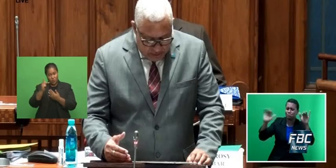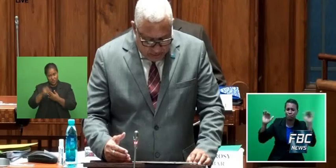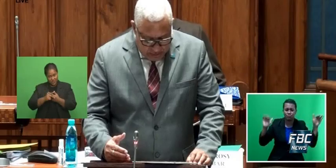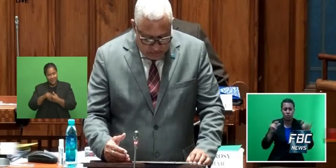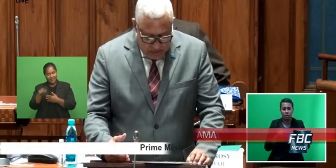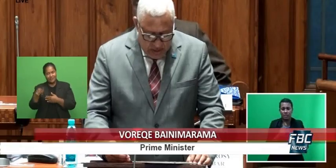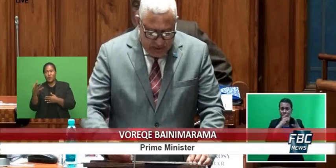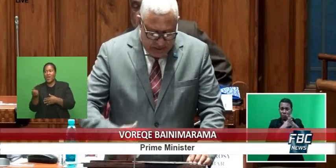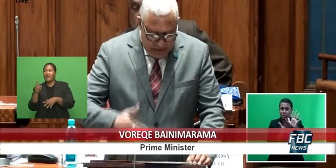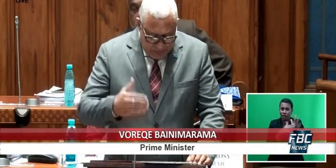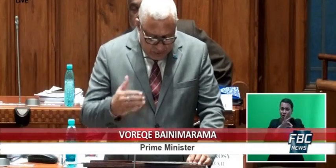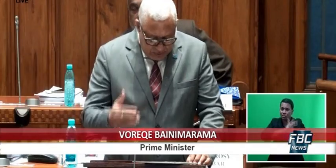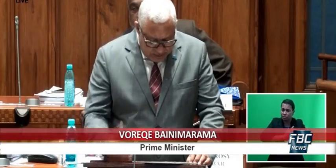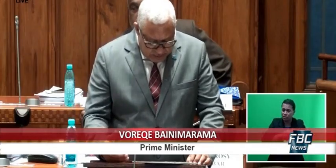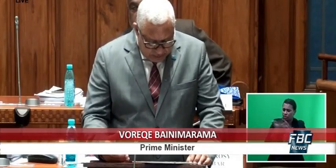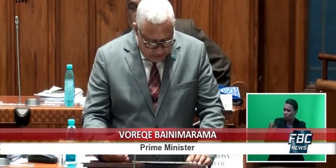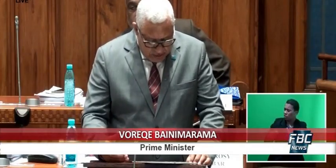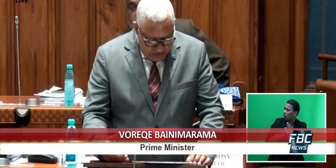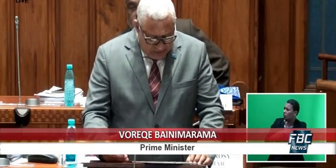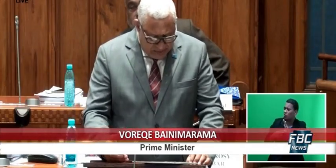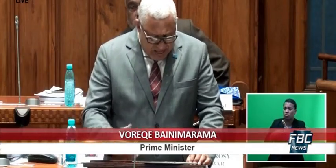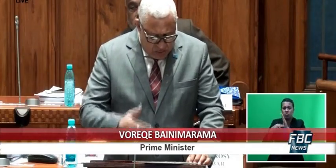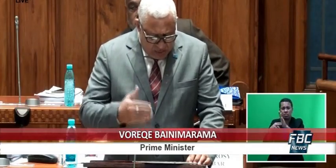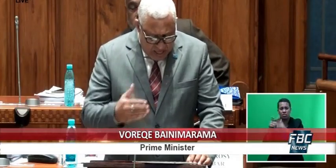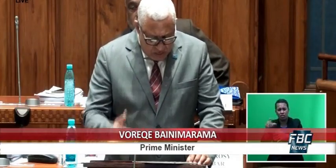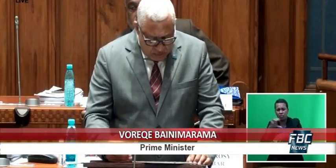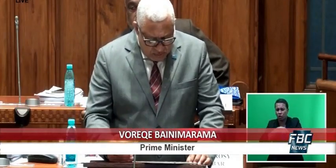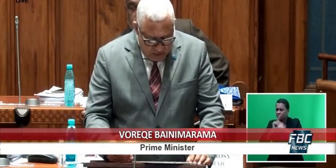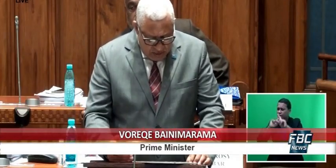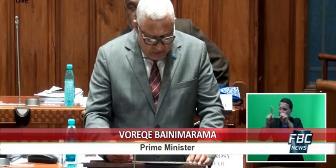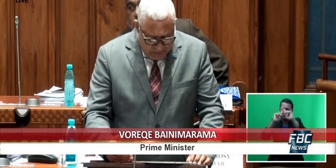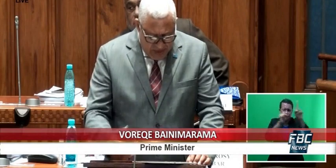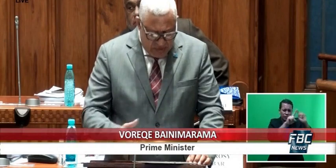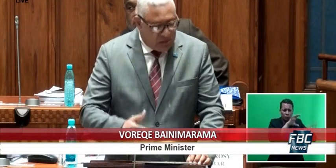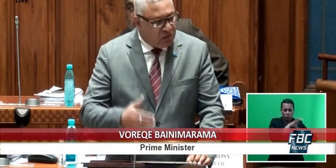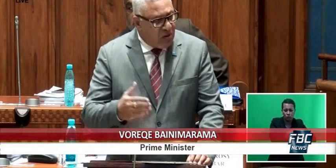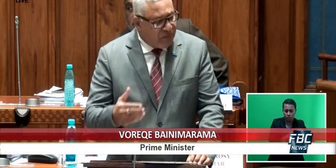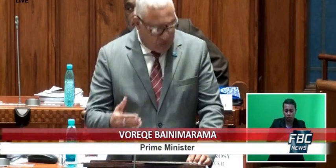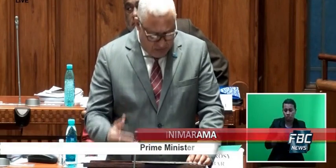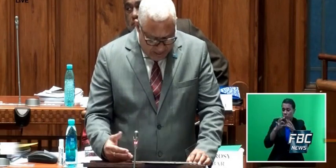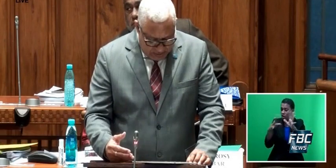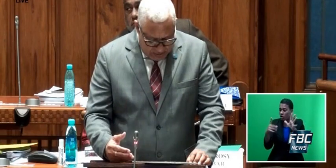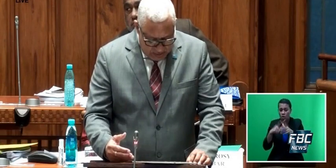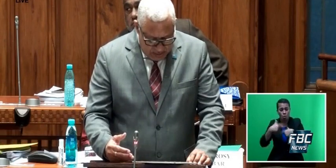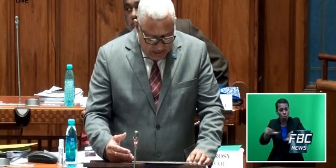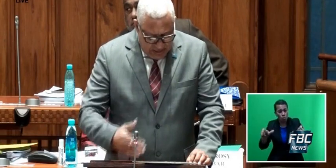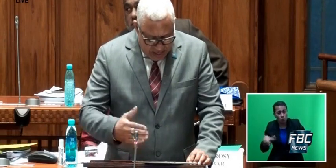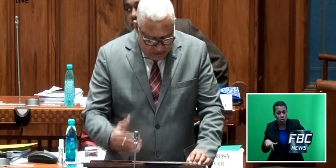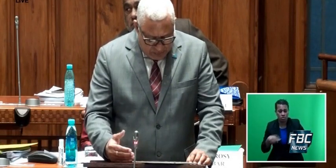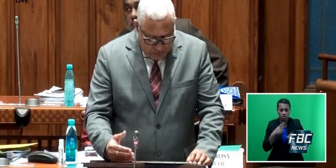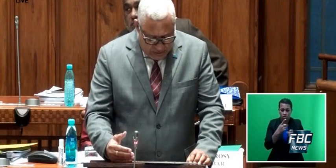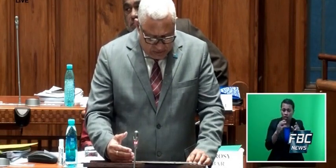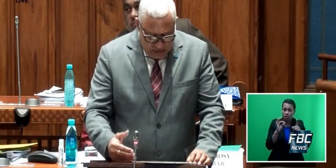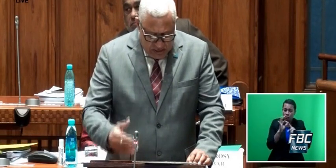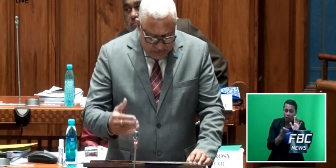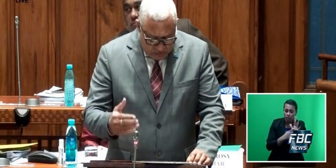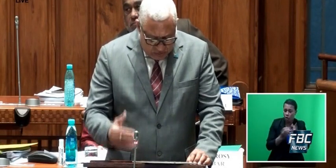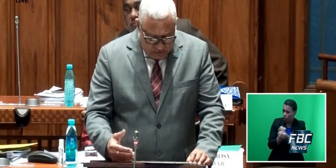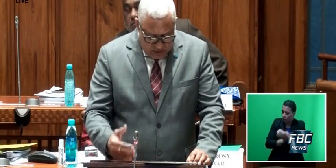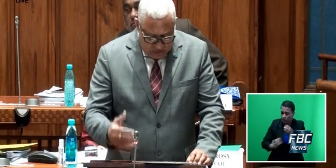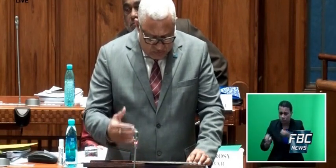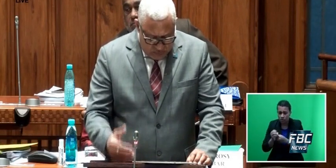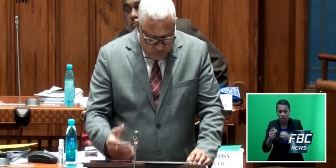police station, the Nandi police station, the Bar Court House, the Prime Minister's office complex, and other projects,